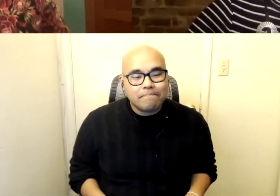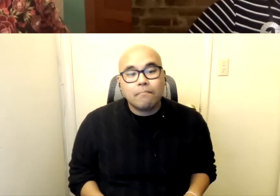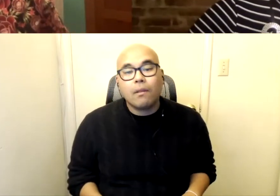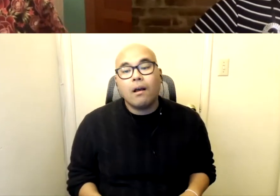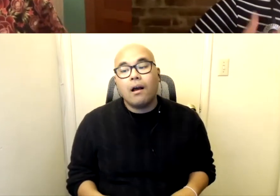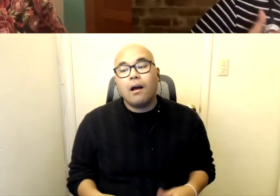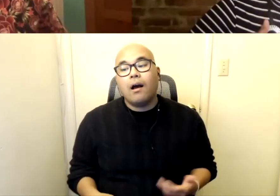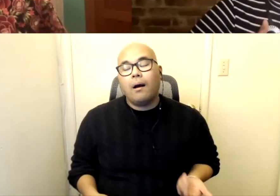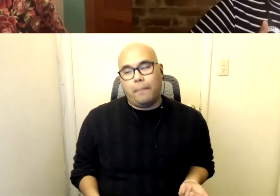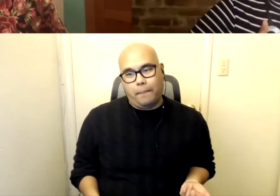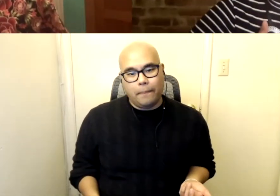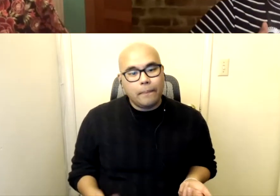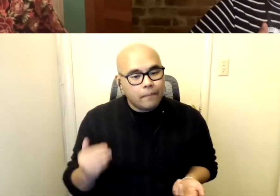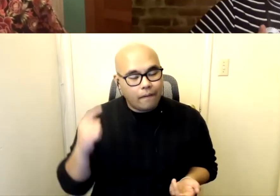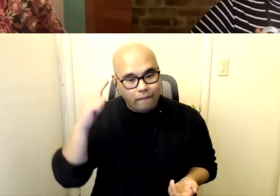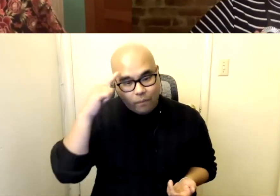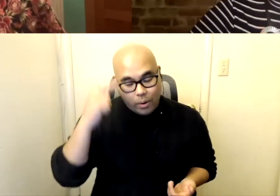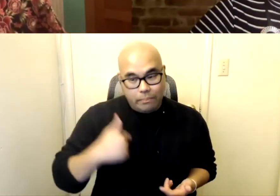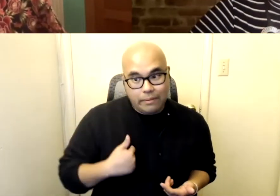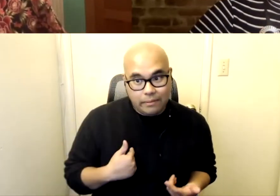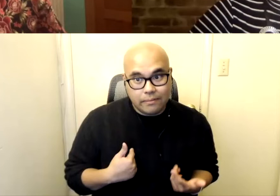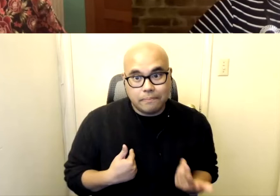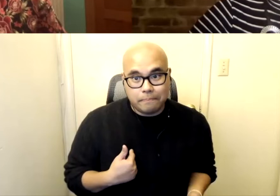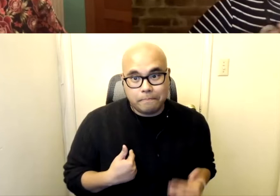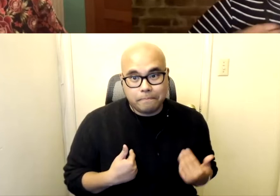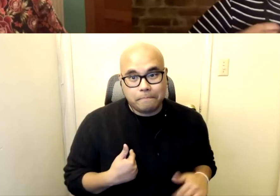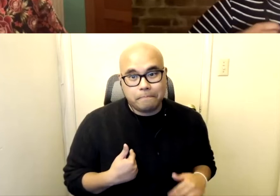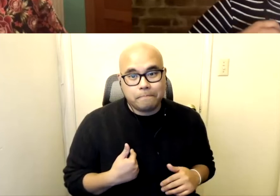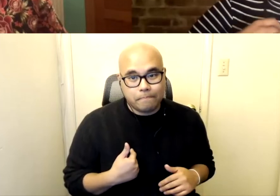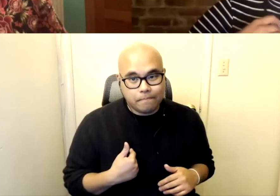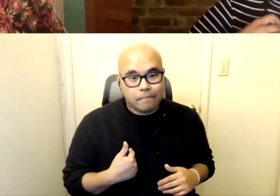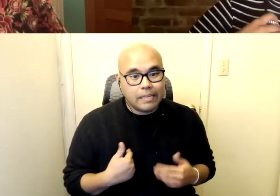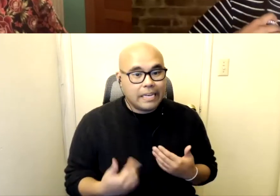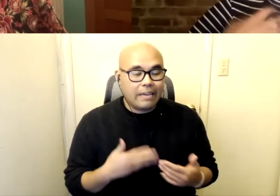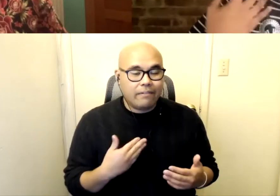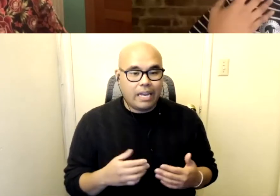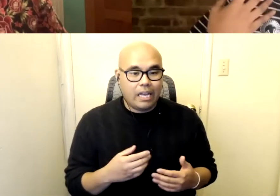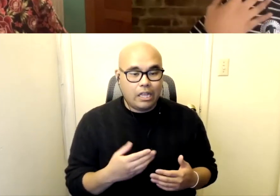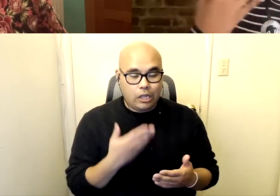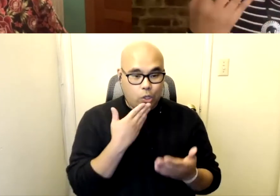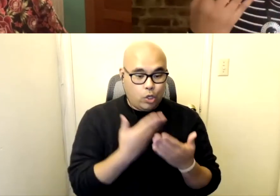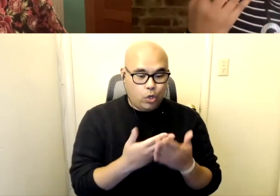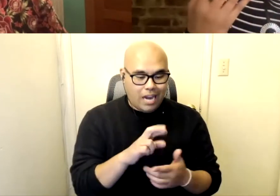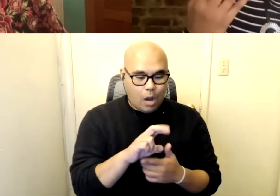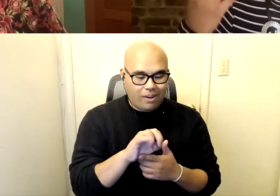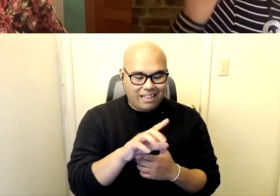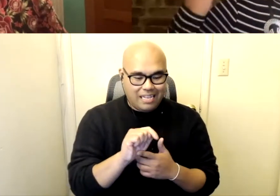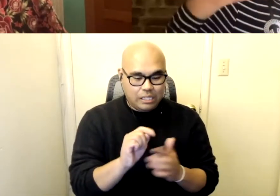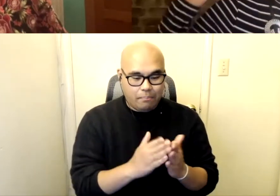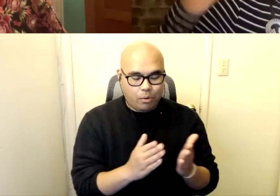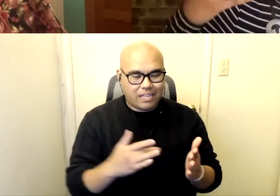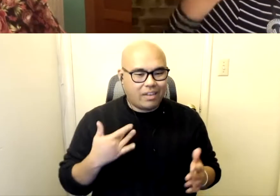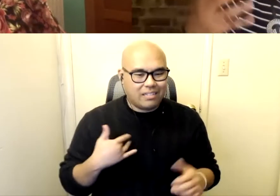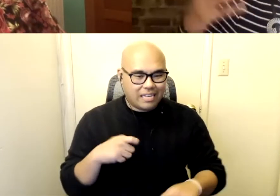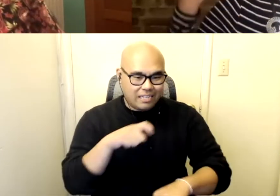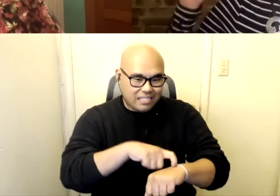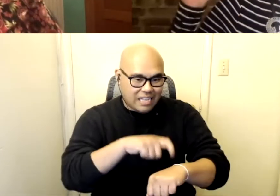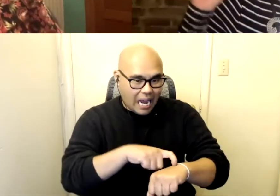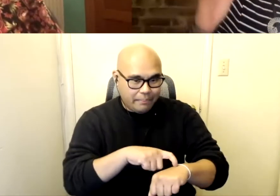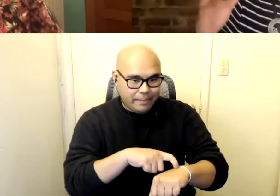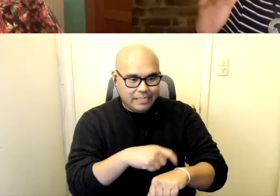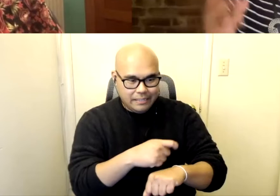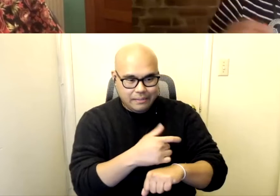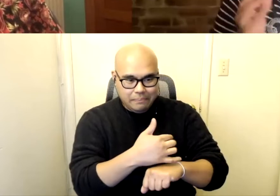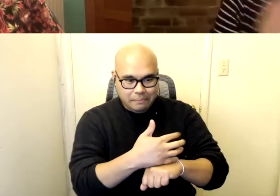like for me, there's always even in the good realist books, for me, there's a clock, right? Like at some Yeah. points, like